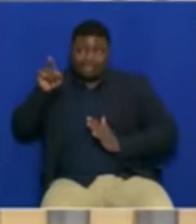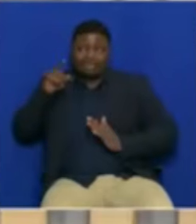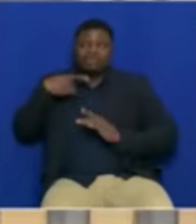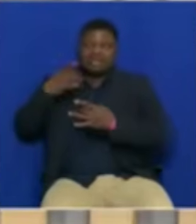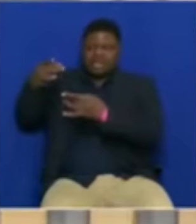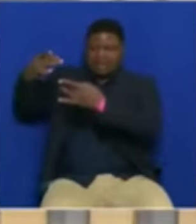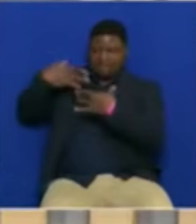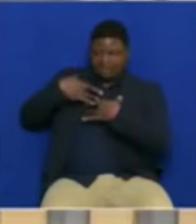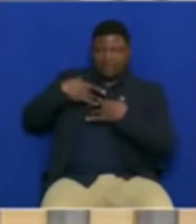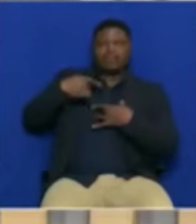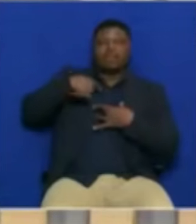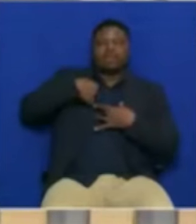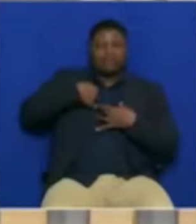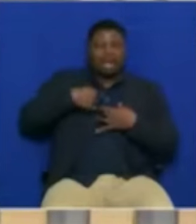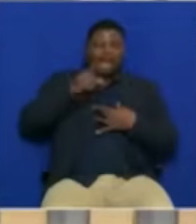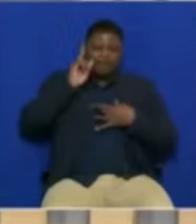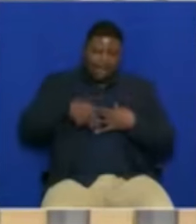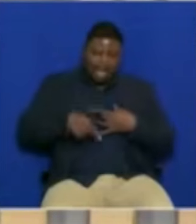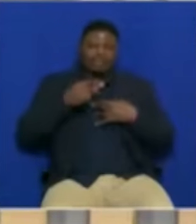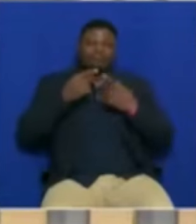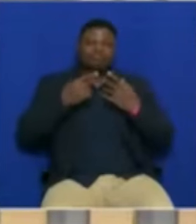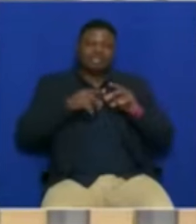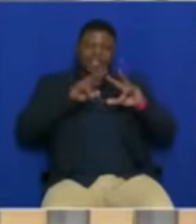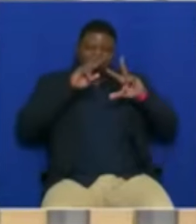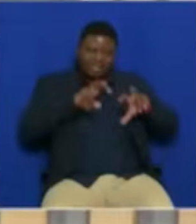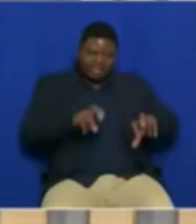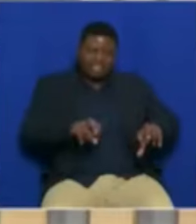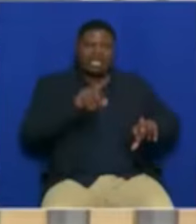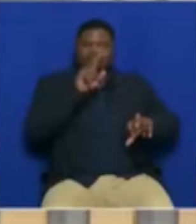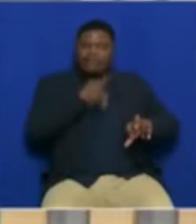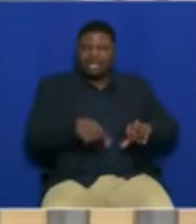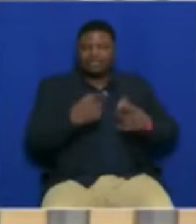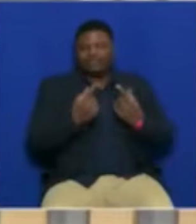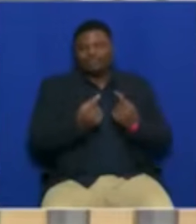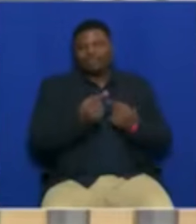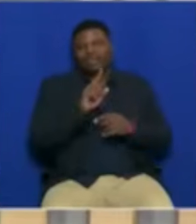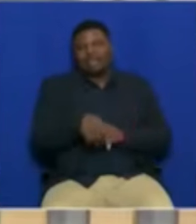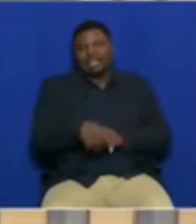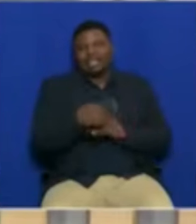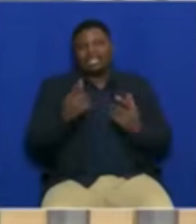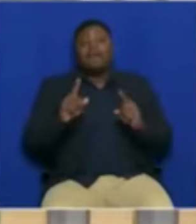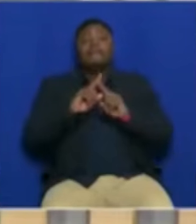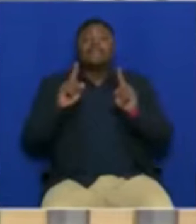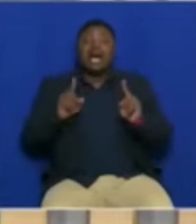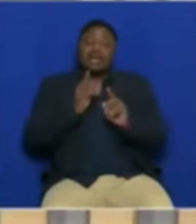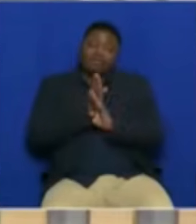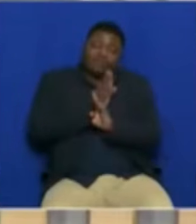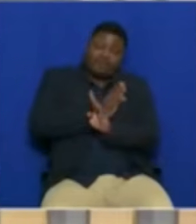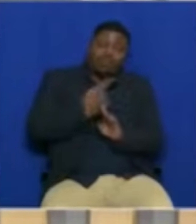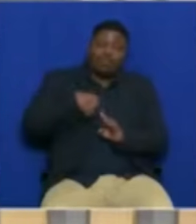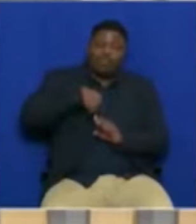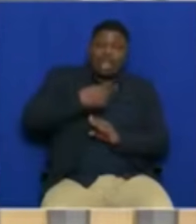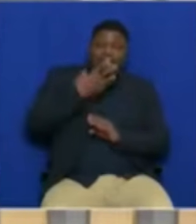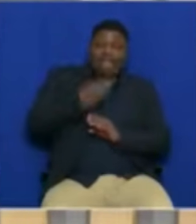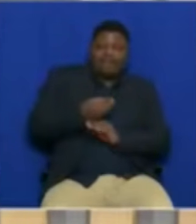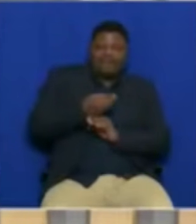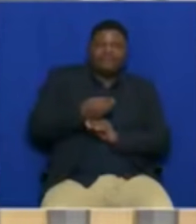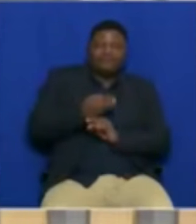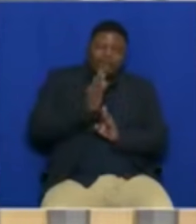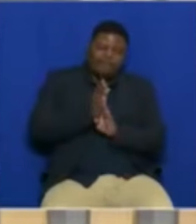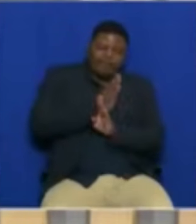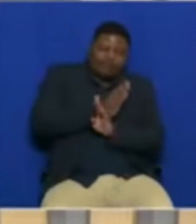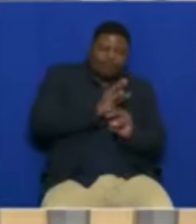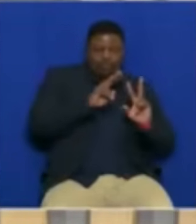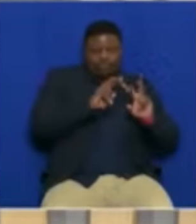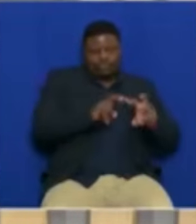that authorization, we have the preliminary investigation, which comes down to our level. We are